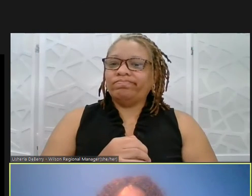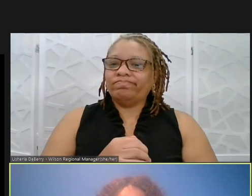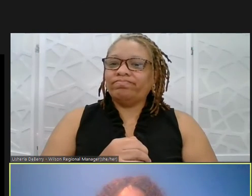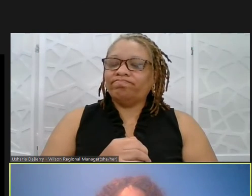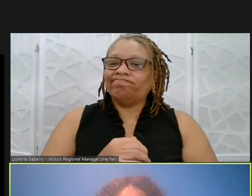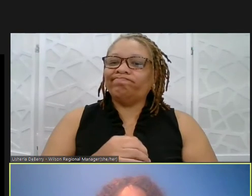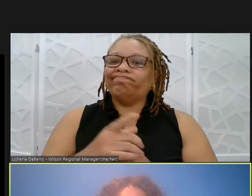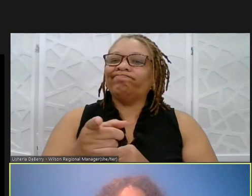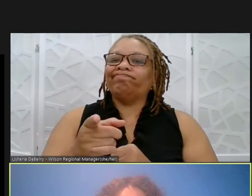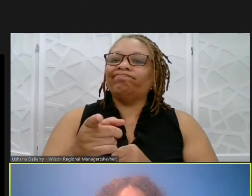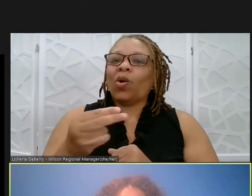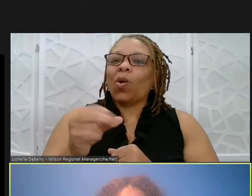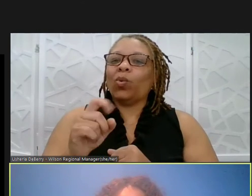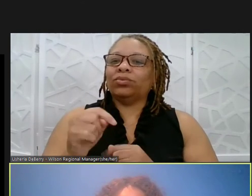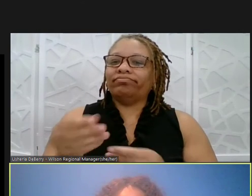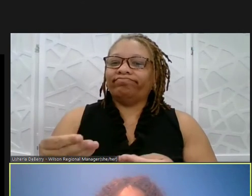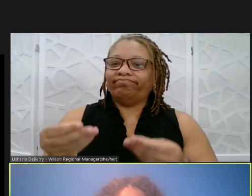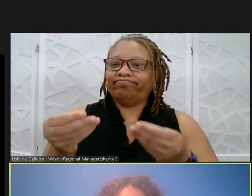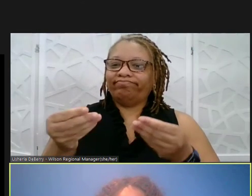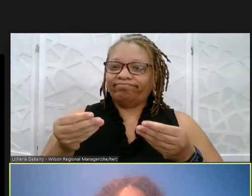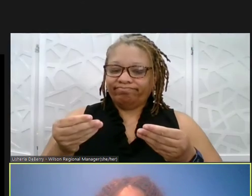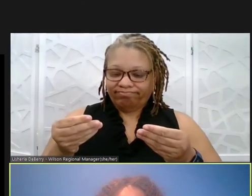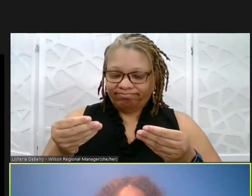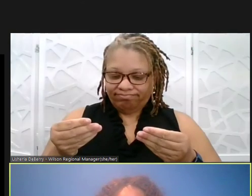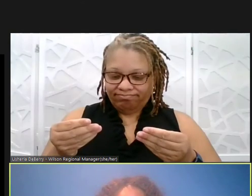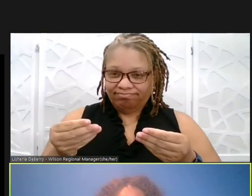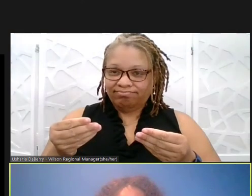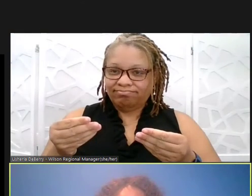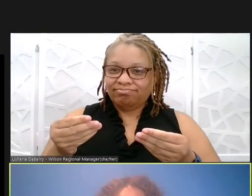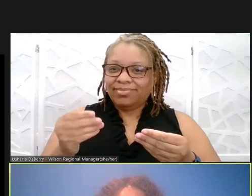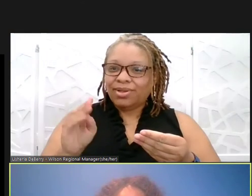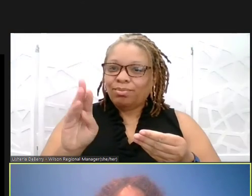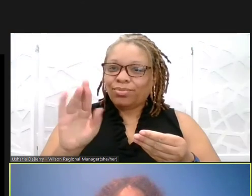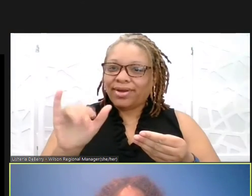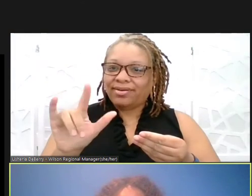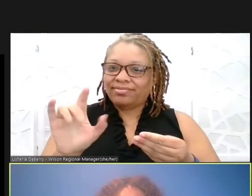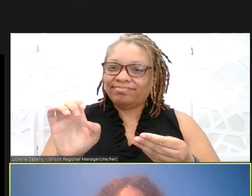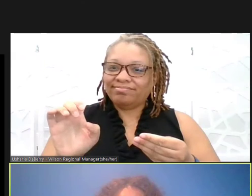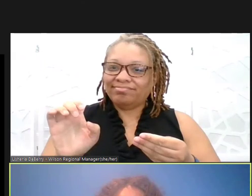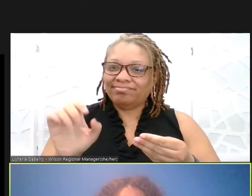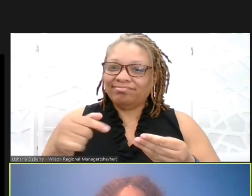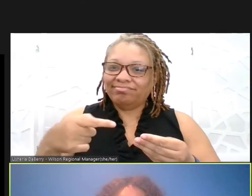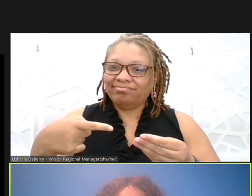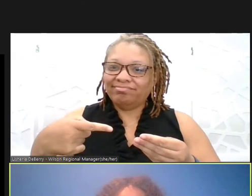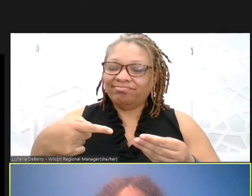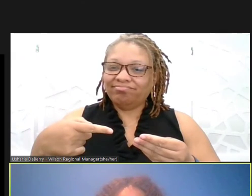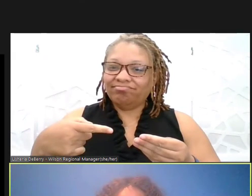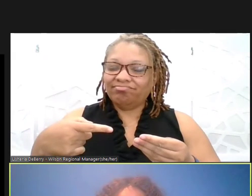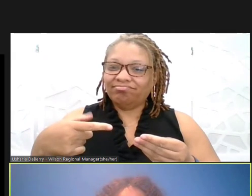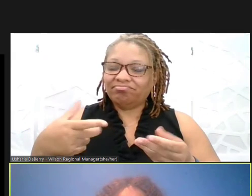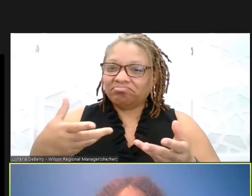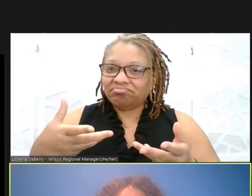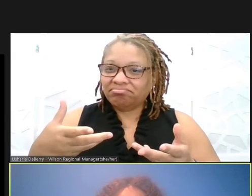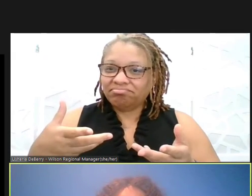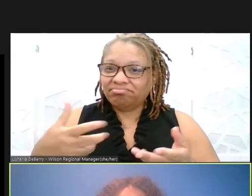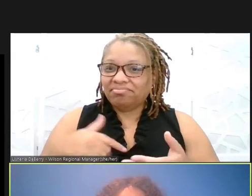and they will get a seat for the 3 of us. And the host may give me a menu, but it's in Braille.